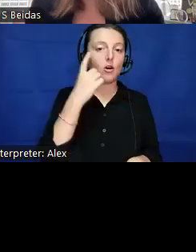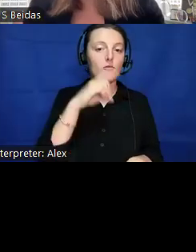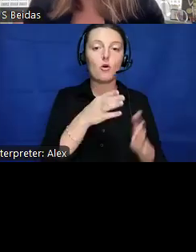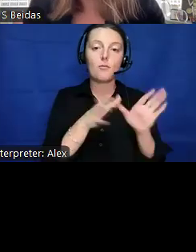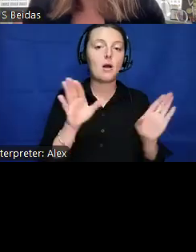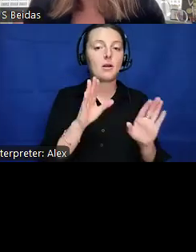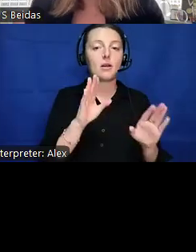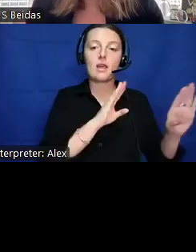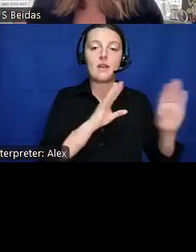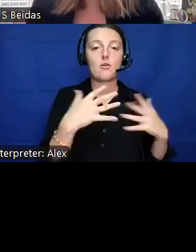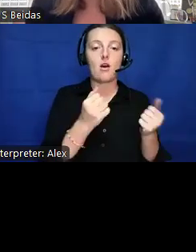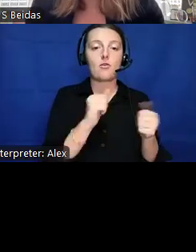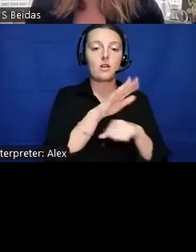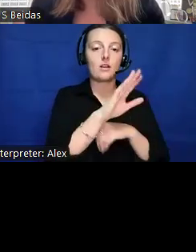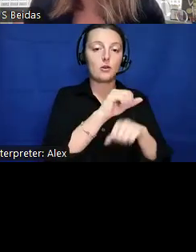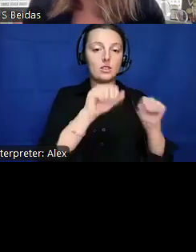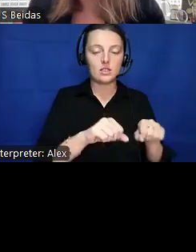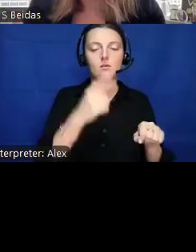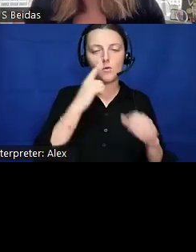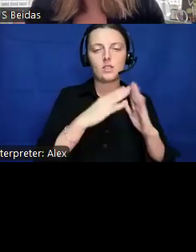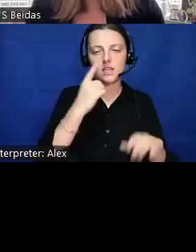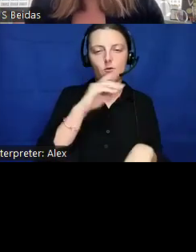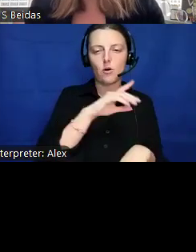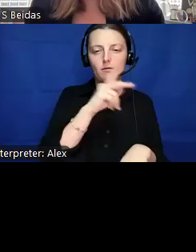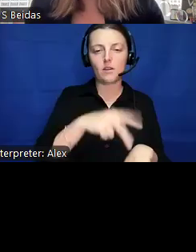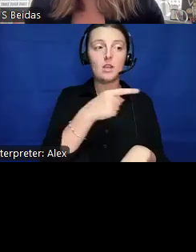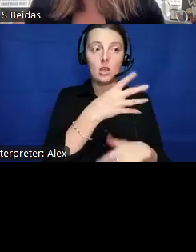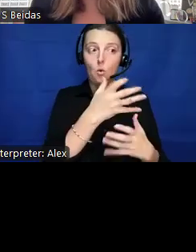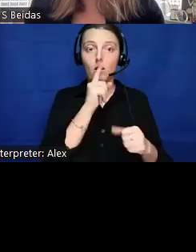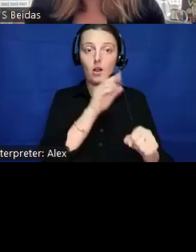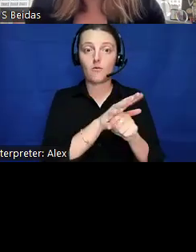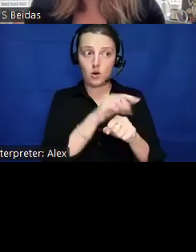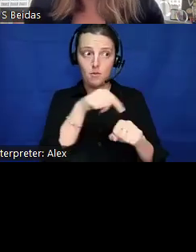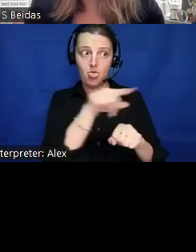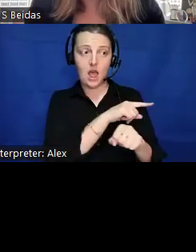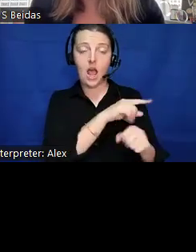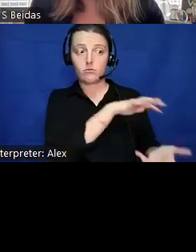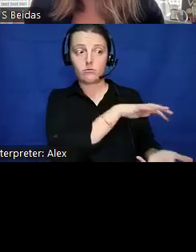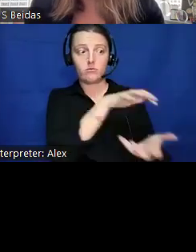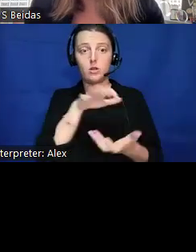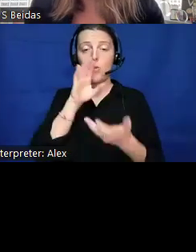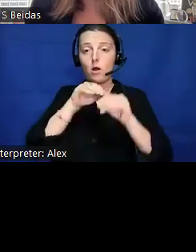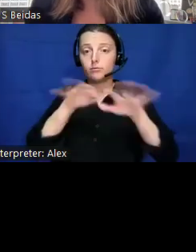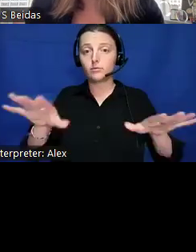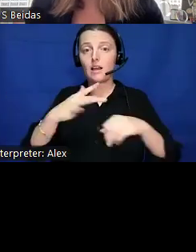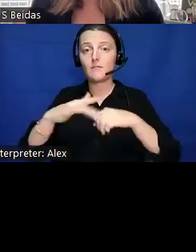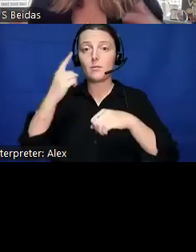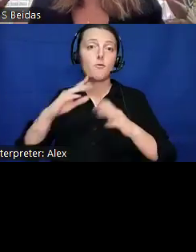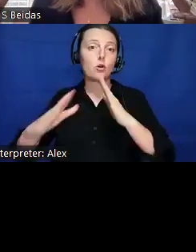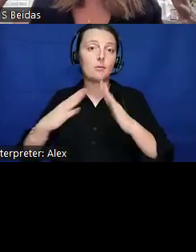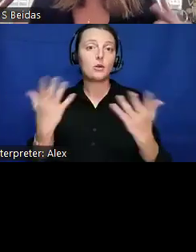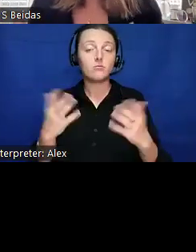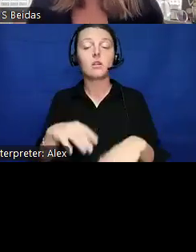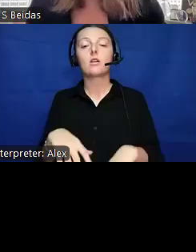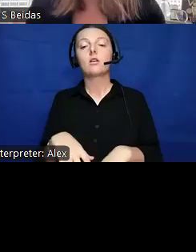wanted to make sure that they were available to our community. And so what's really interesting about this example of partnership is